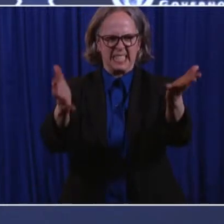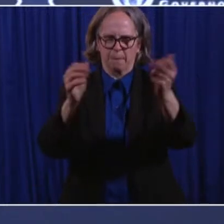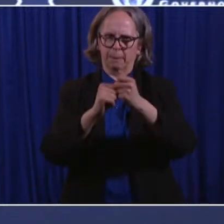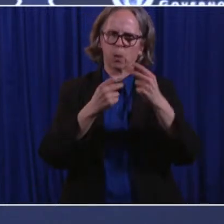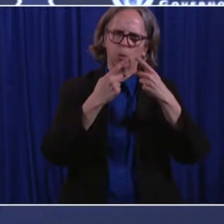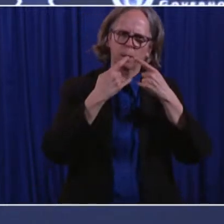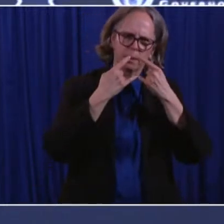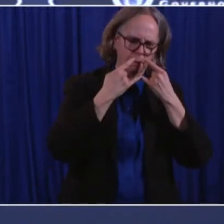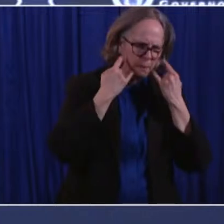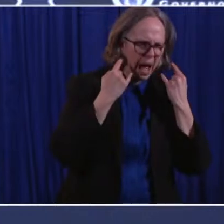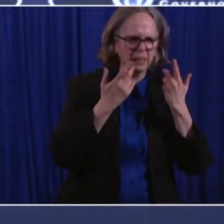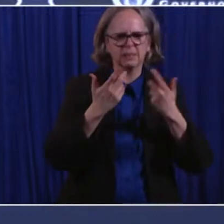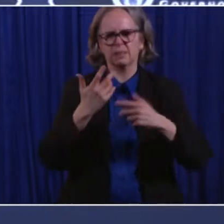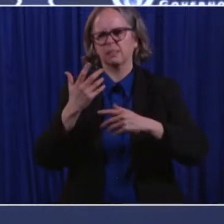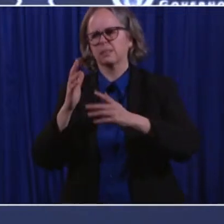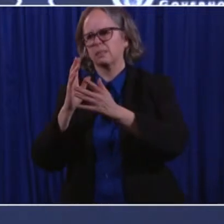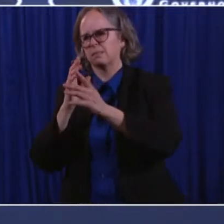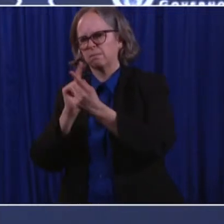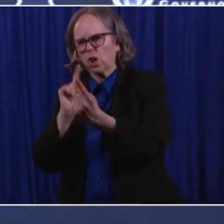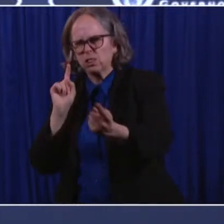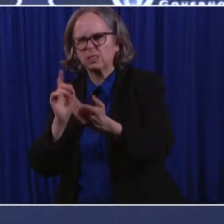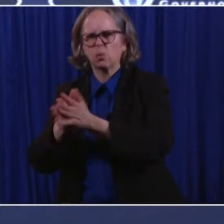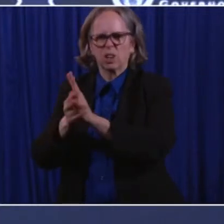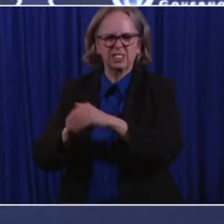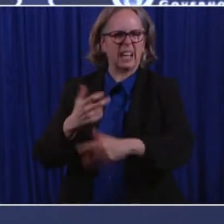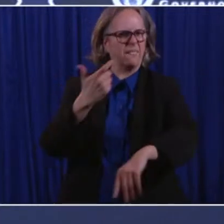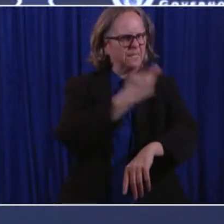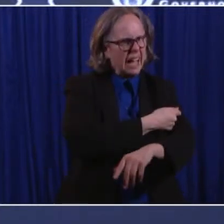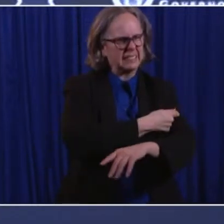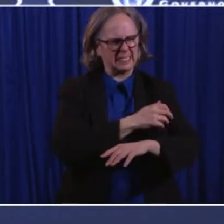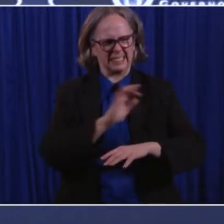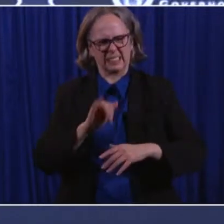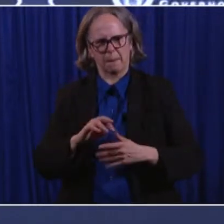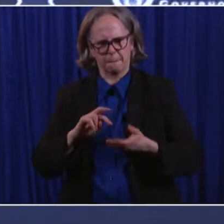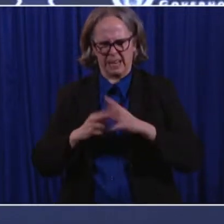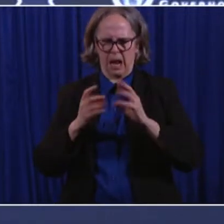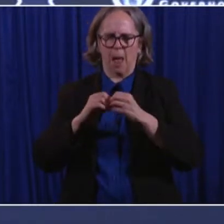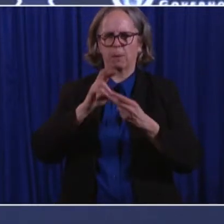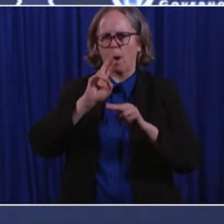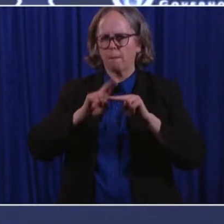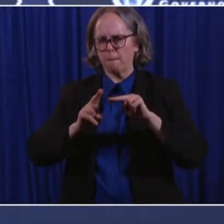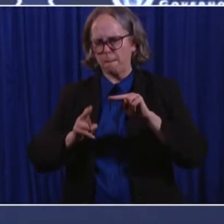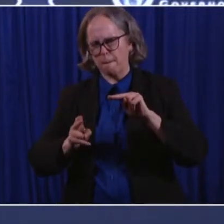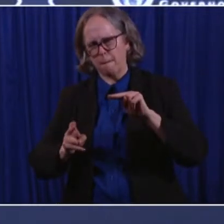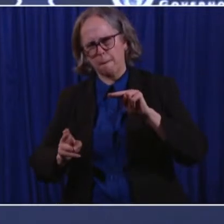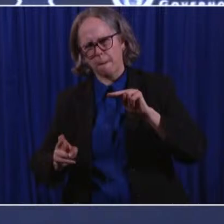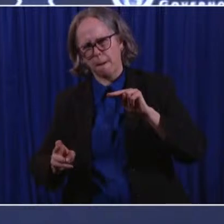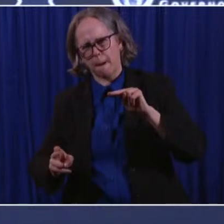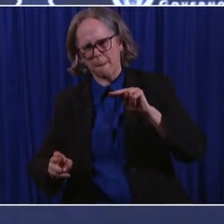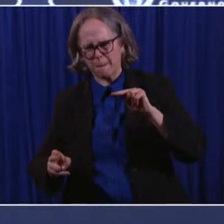virus down and see these cases go down. So it continues to drop, and that's the good news.